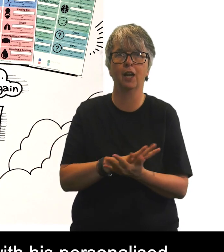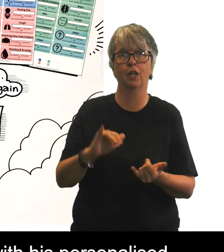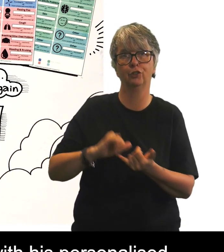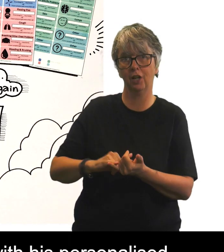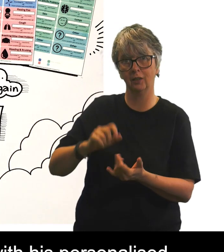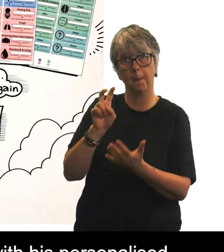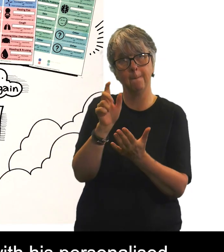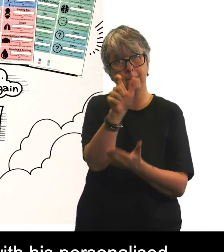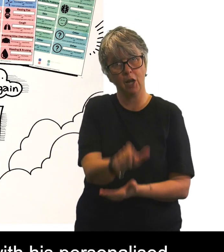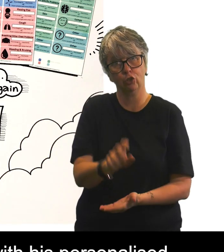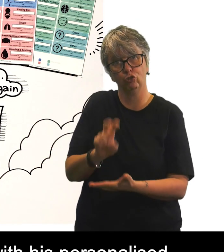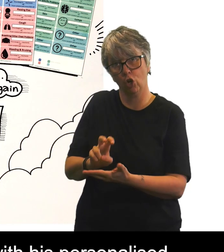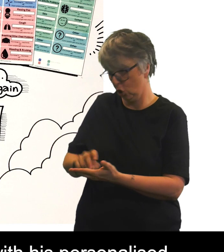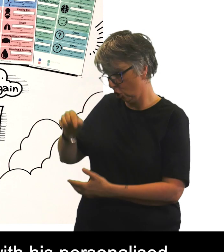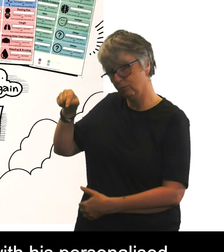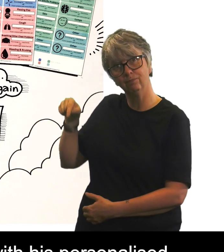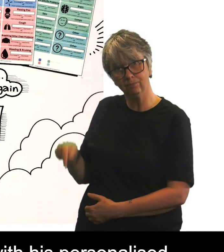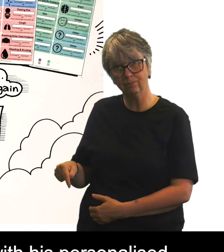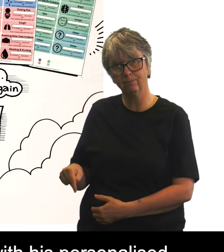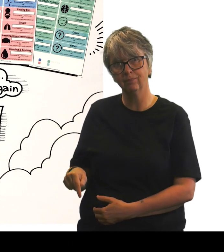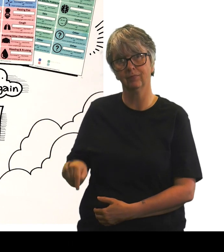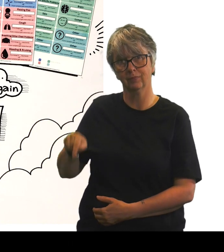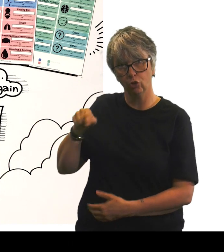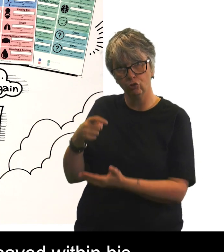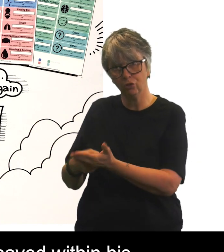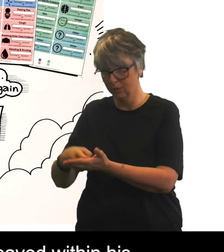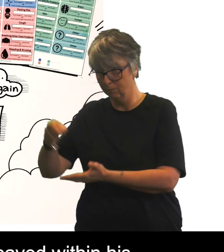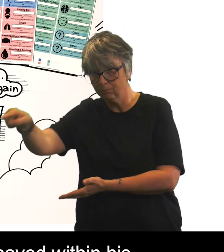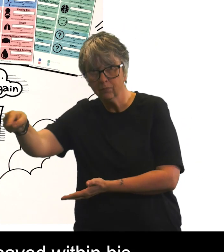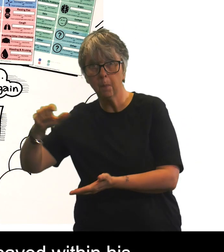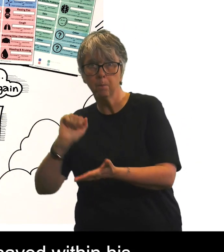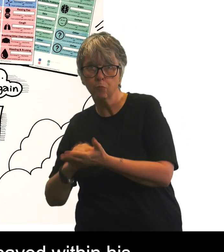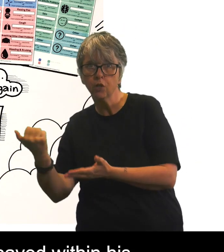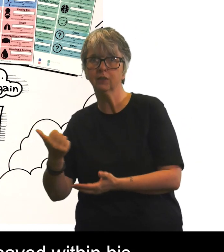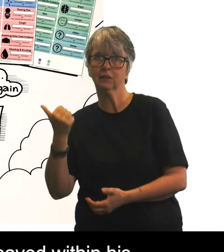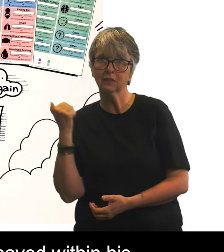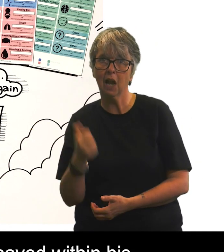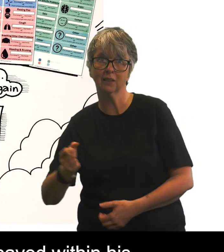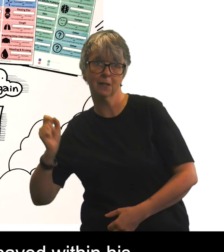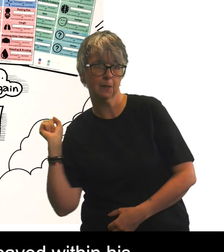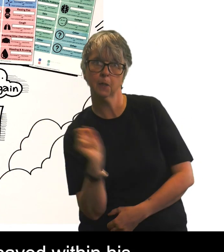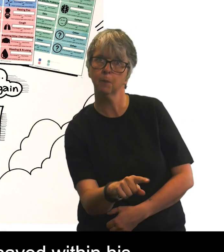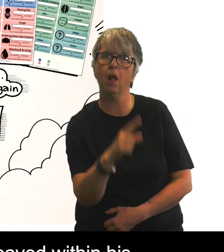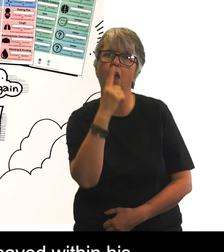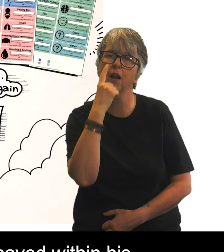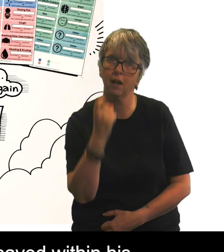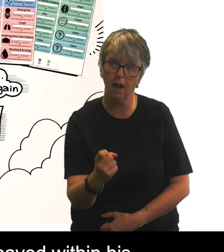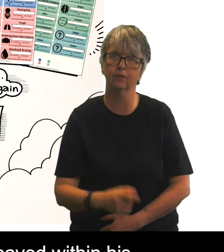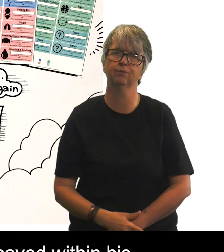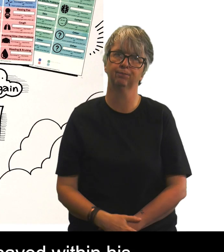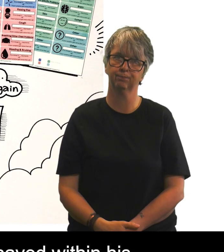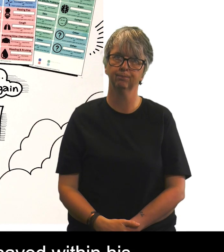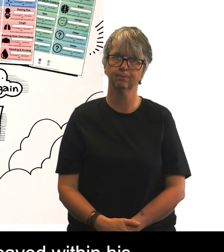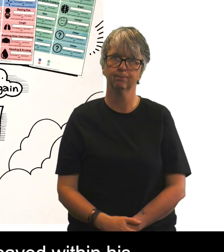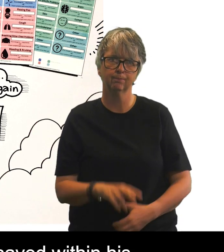in hand, and he knows what to do and when to come back. As Dave's personalised plan is saved within his NHS patient